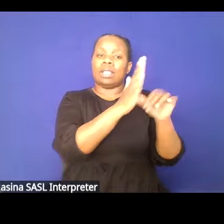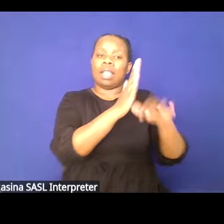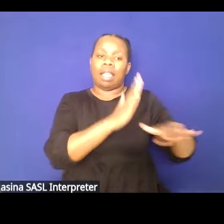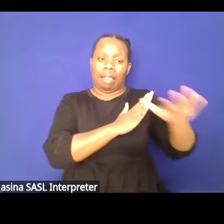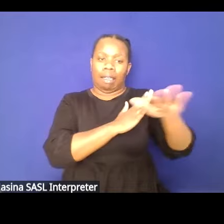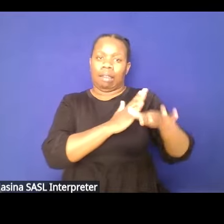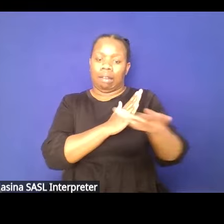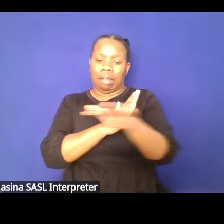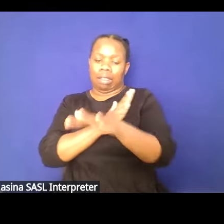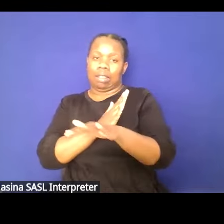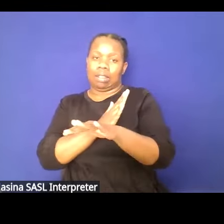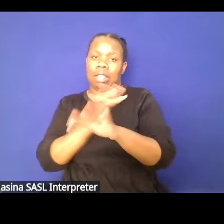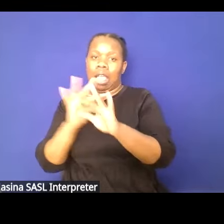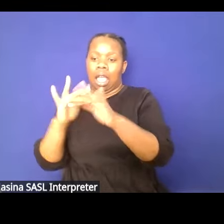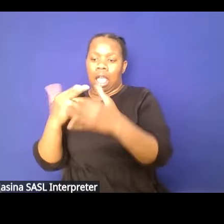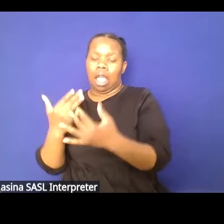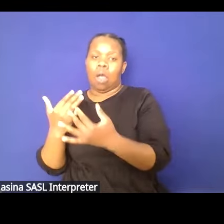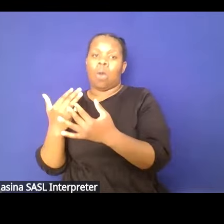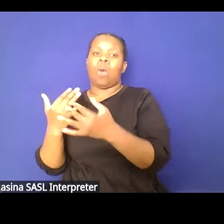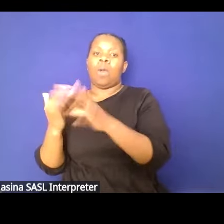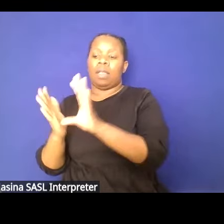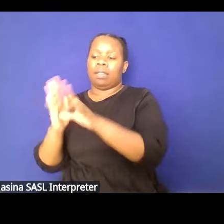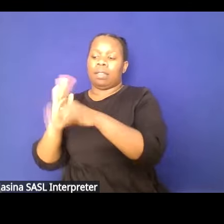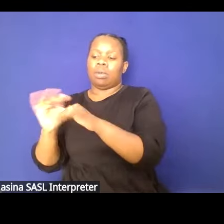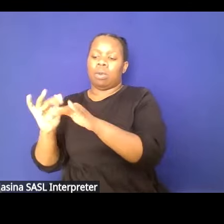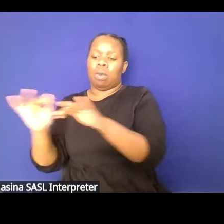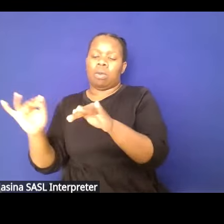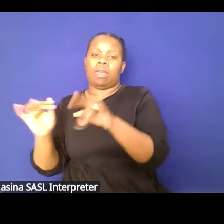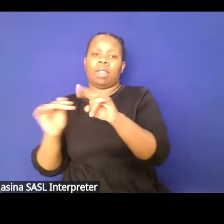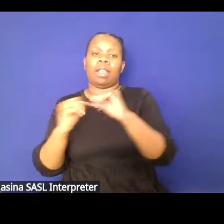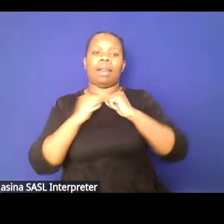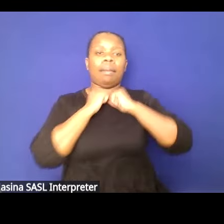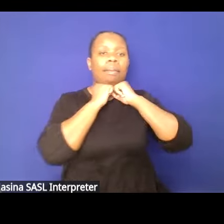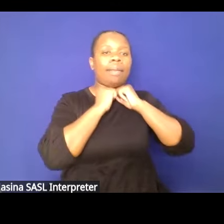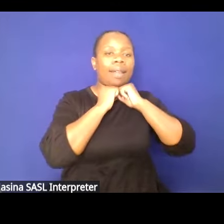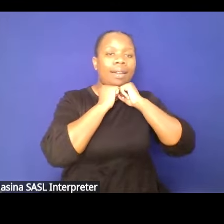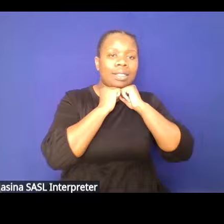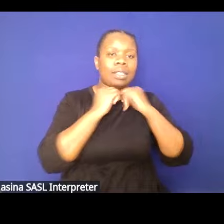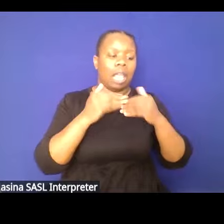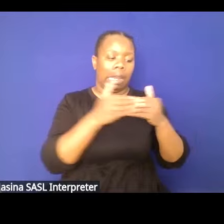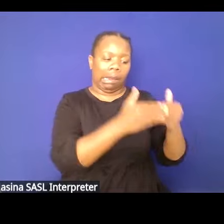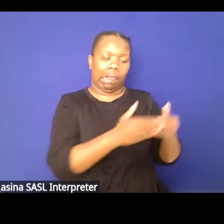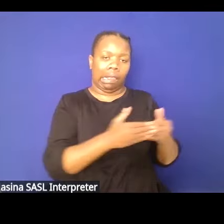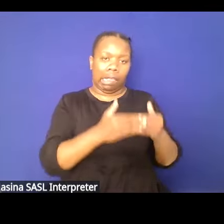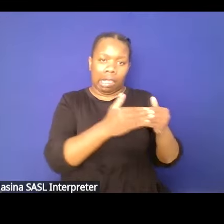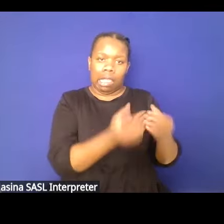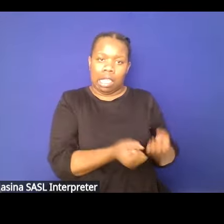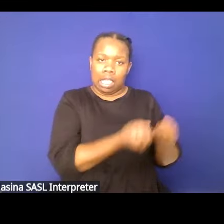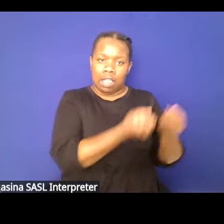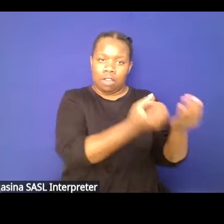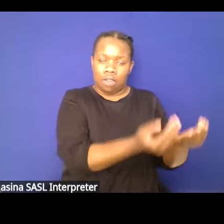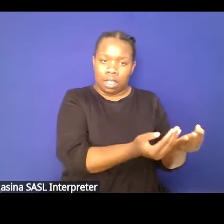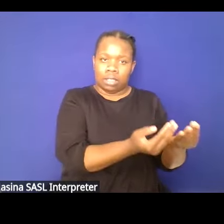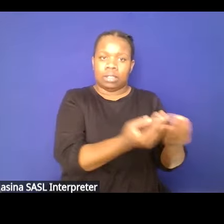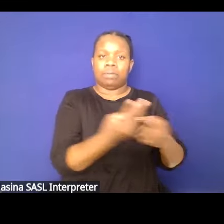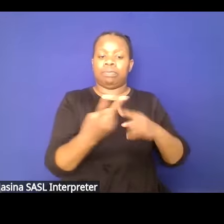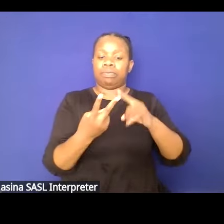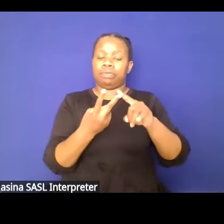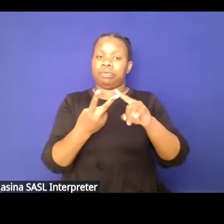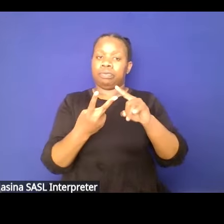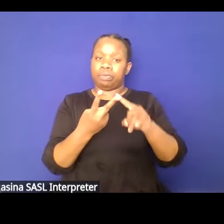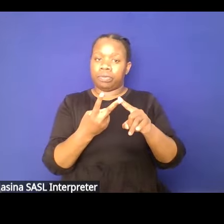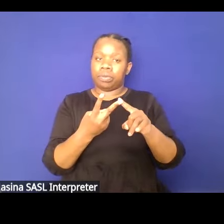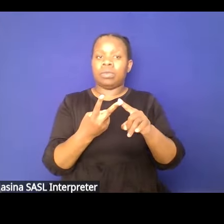disability, parents, and caregivers can complete their tax forms for rebates. Secondly, guidance on